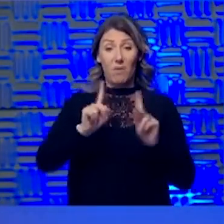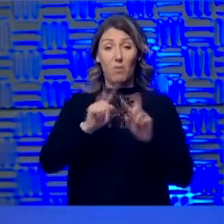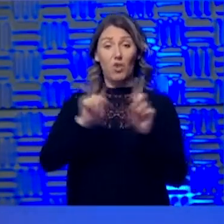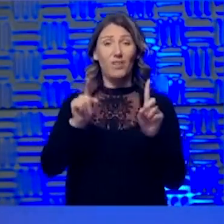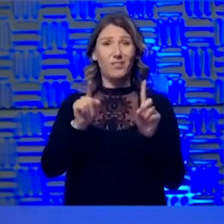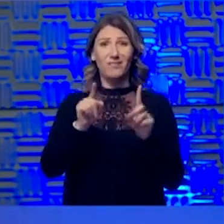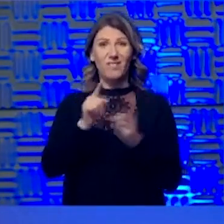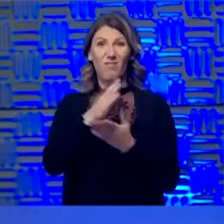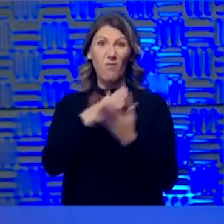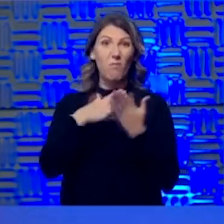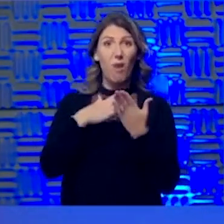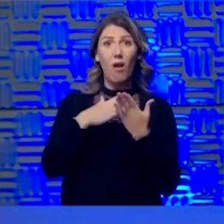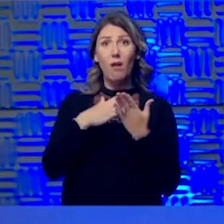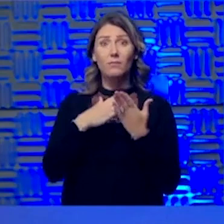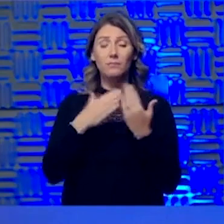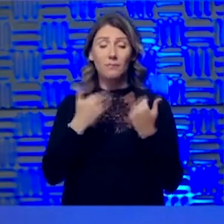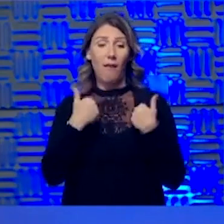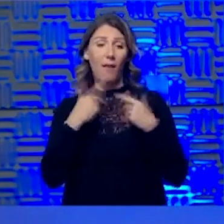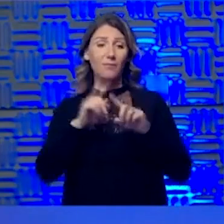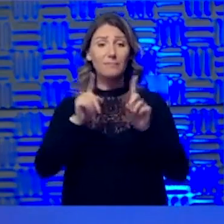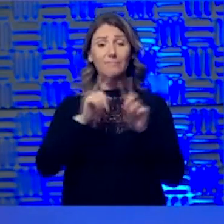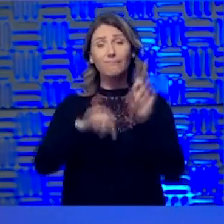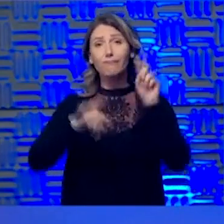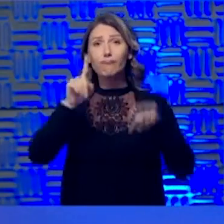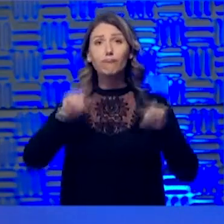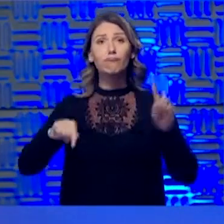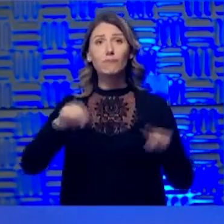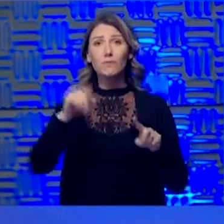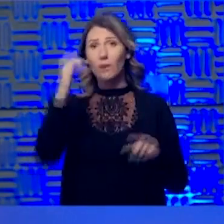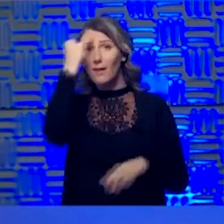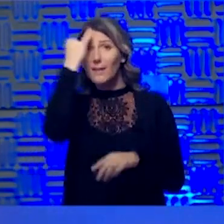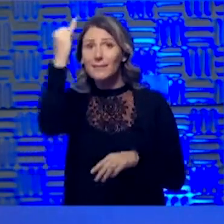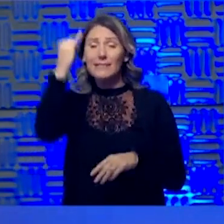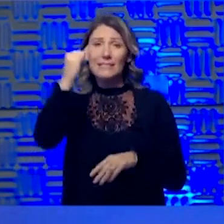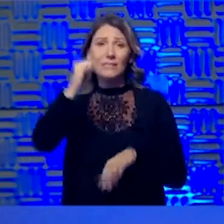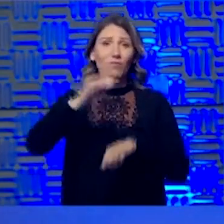different degrees of caution, we're not really